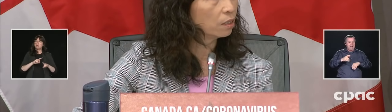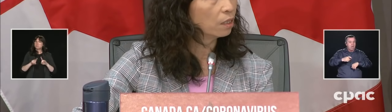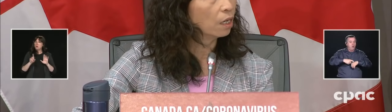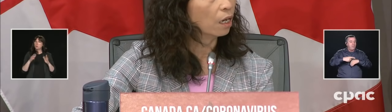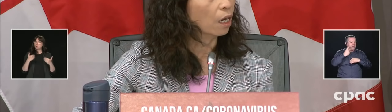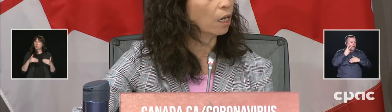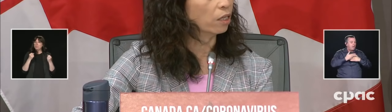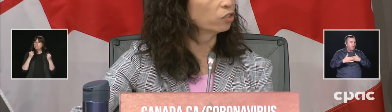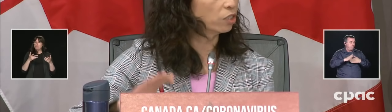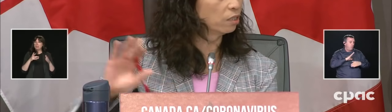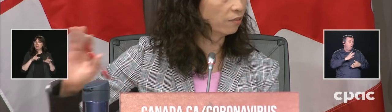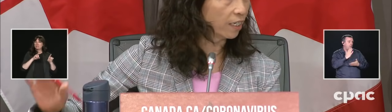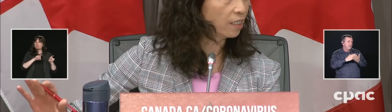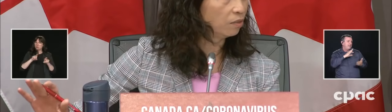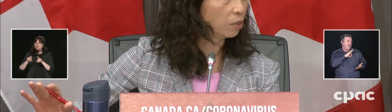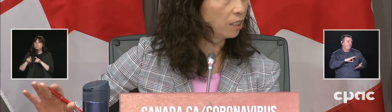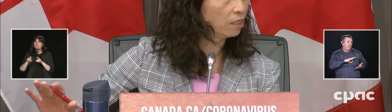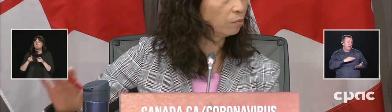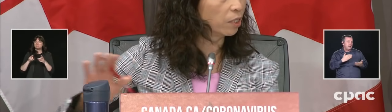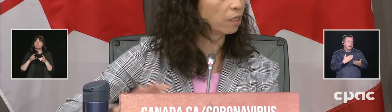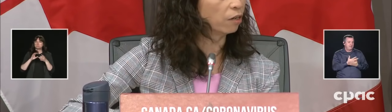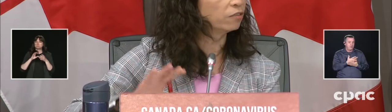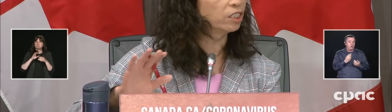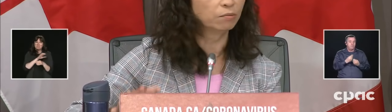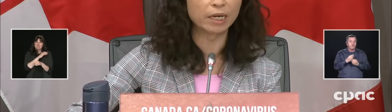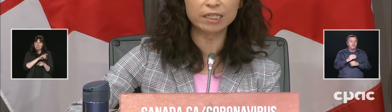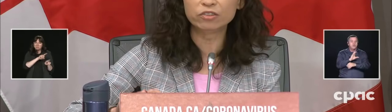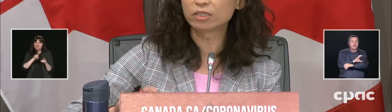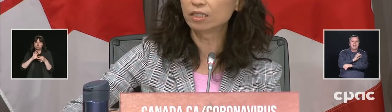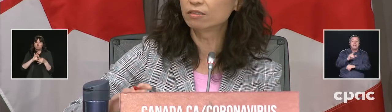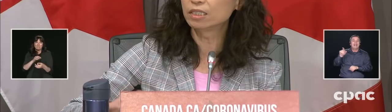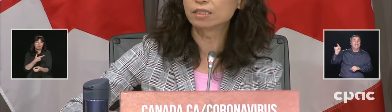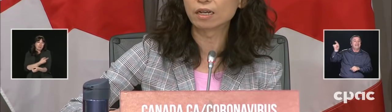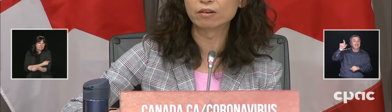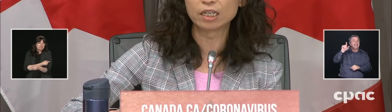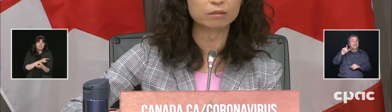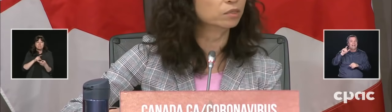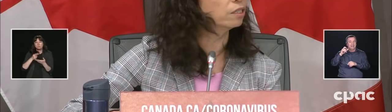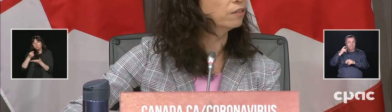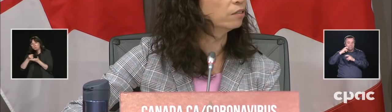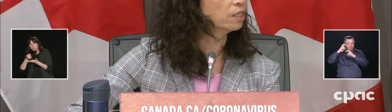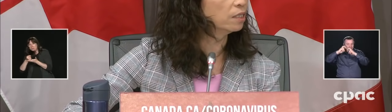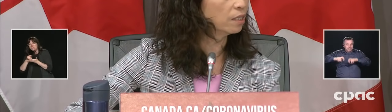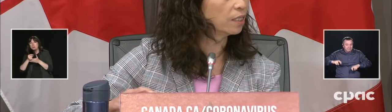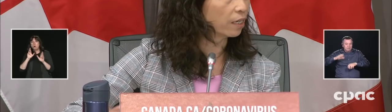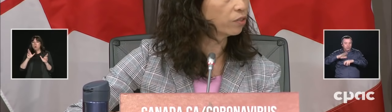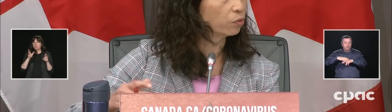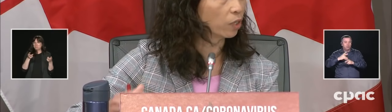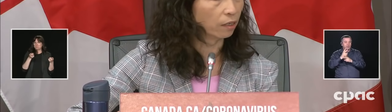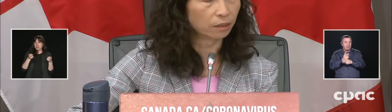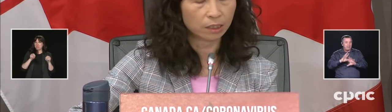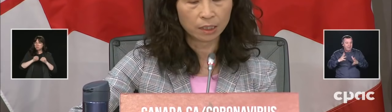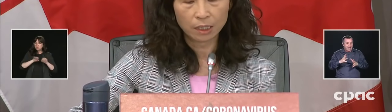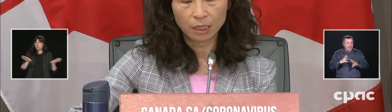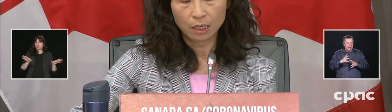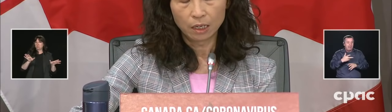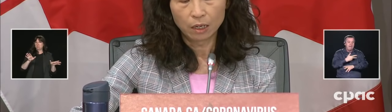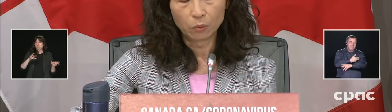treatments, not just the vaccine piece, but hopefully to manage the serious outcomes of illnesses and deaths as